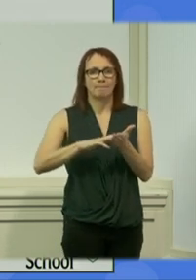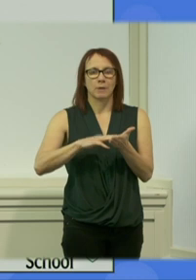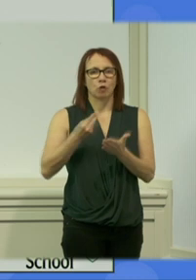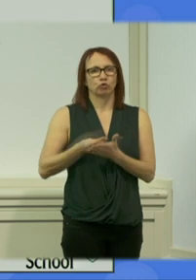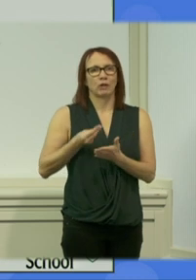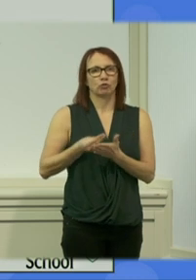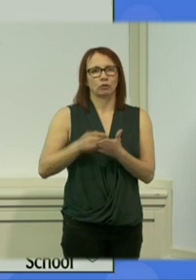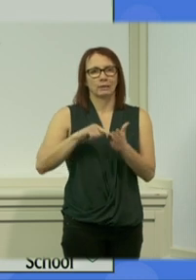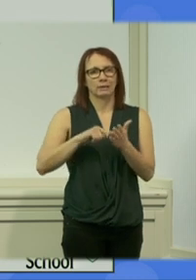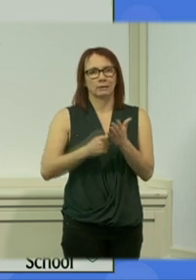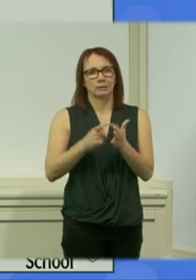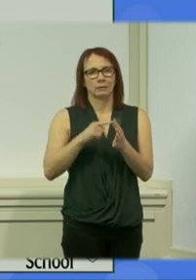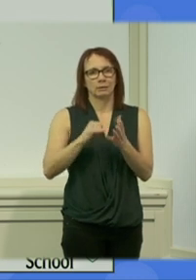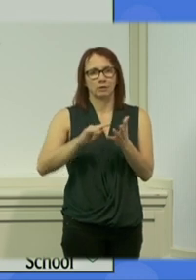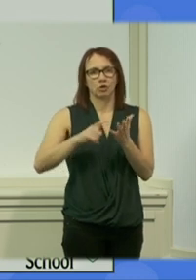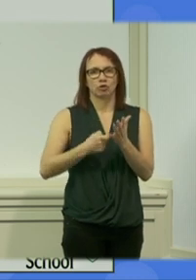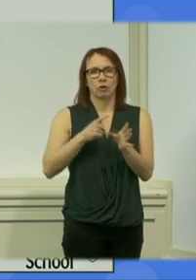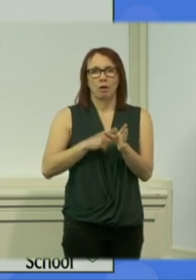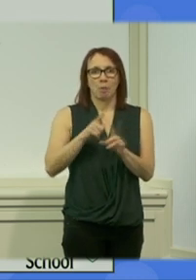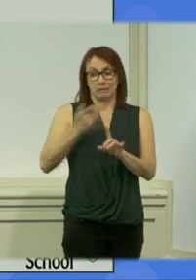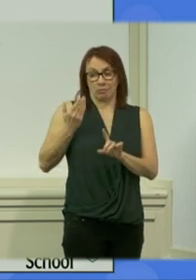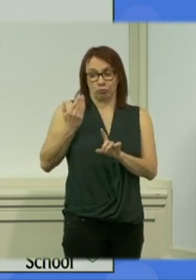very recently a very powerful ministry